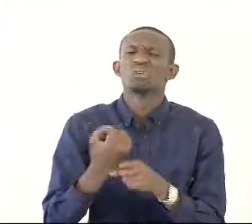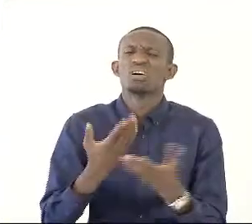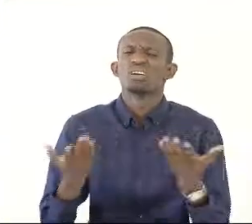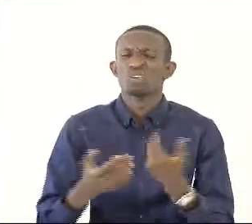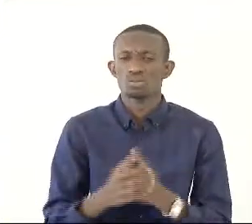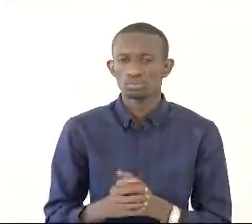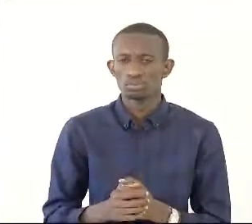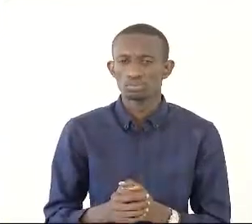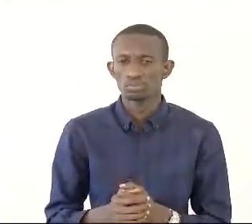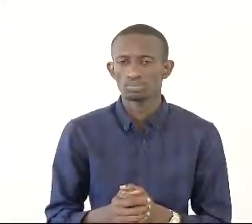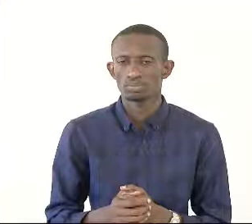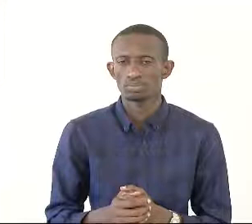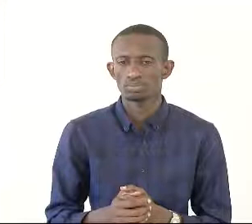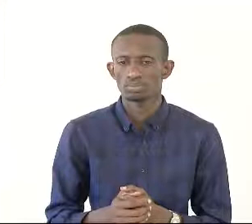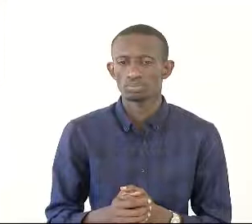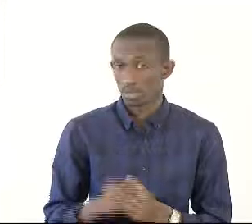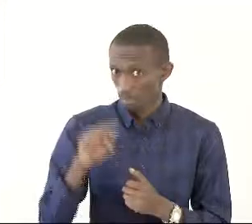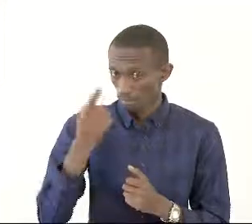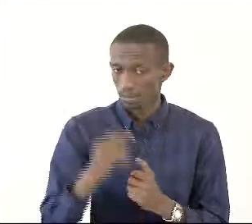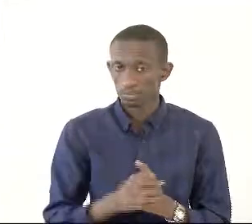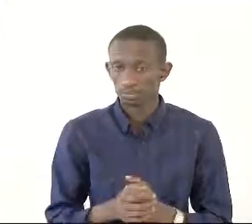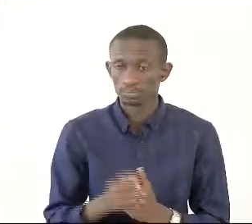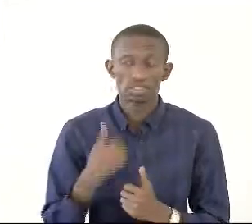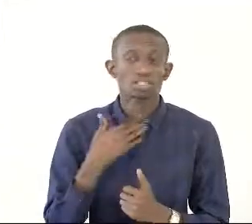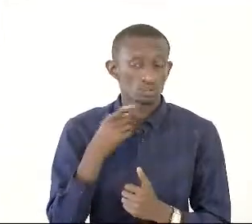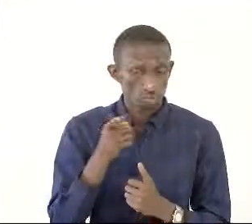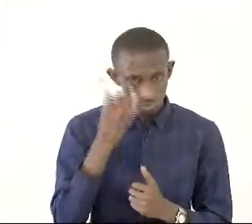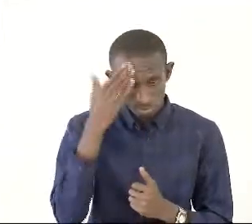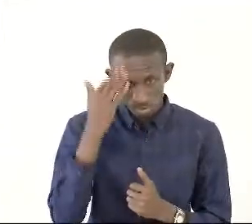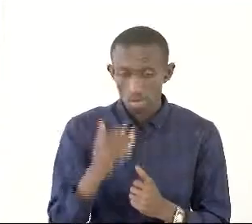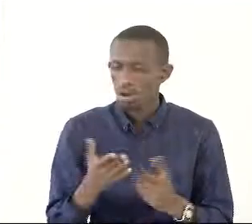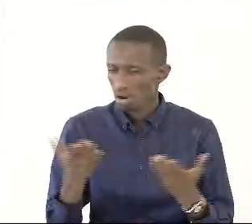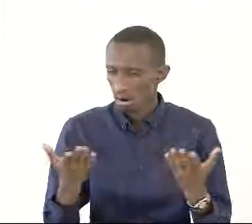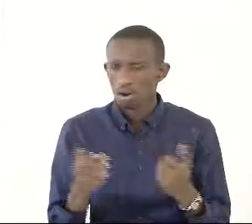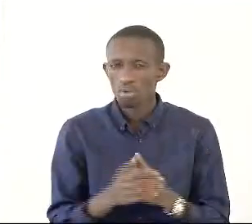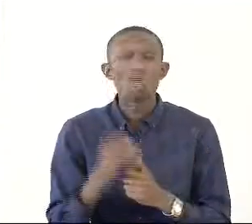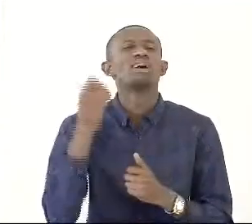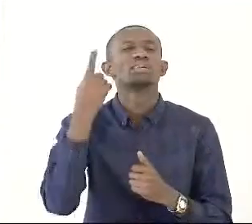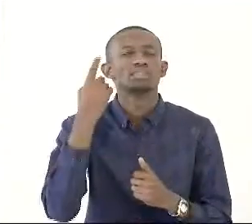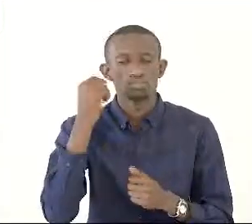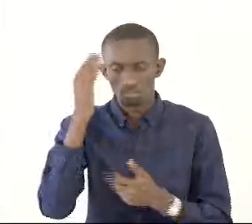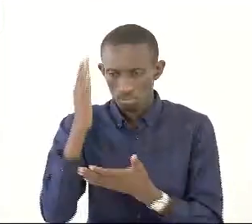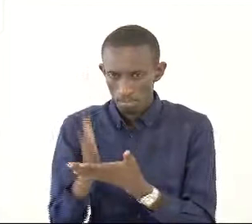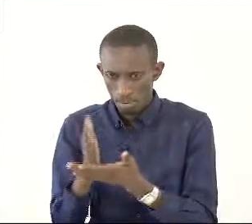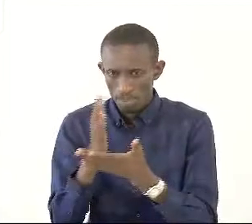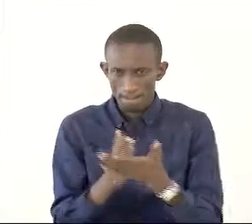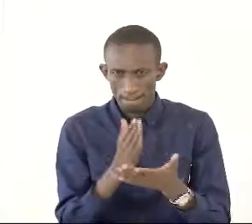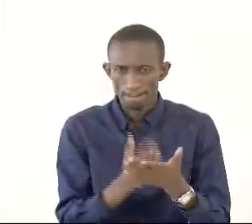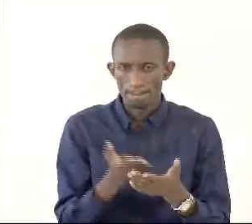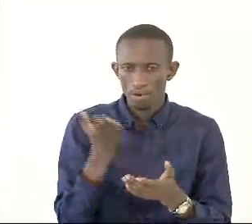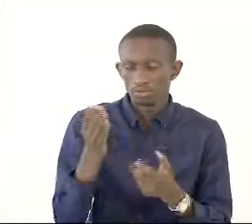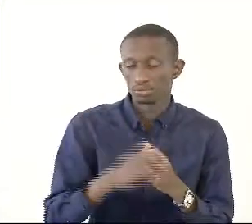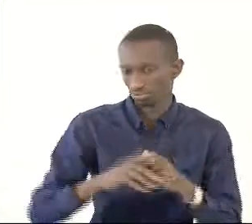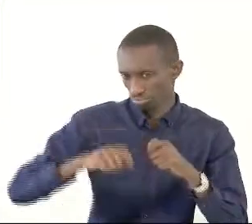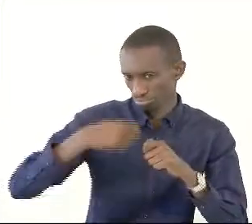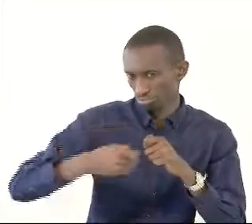counter? So first of all, I want you now to understand what we have as the parts of this device.